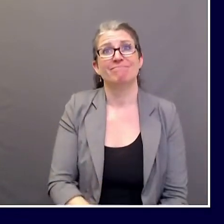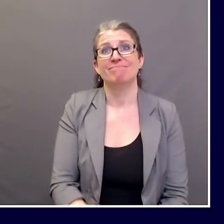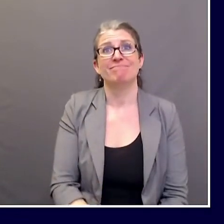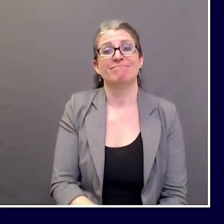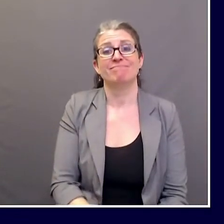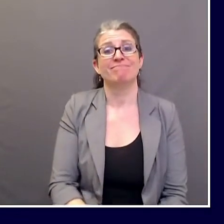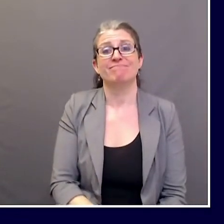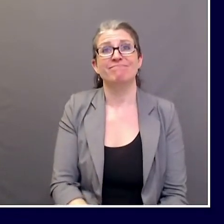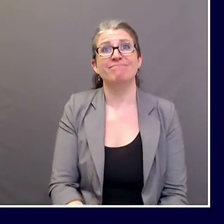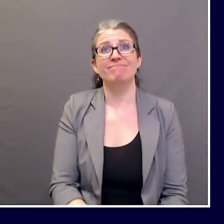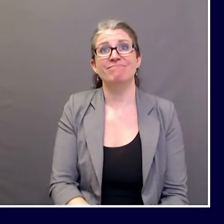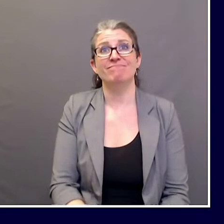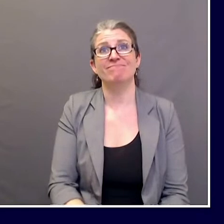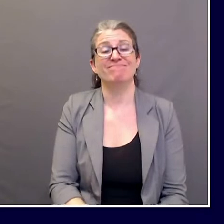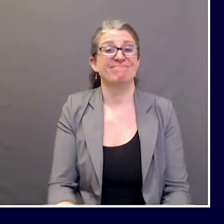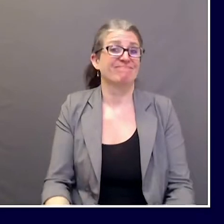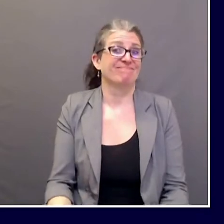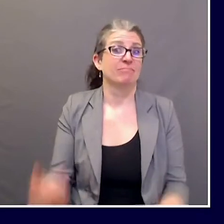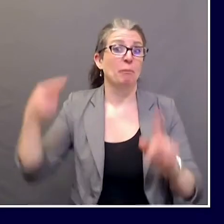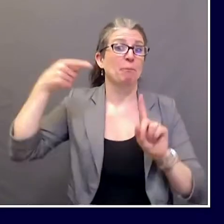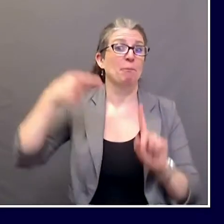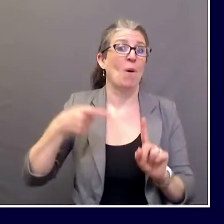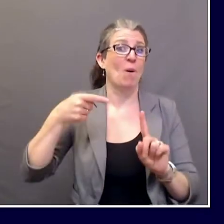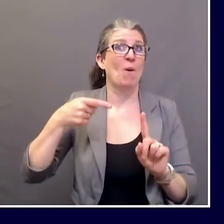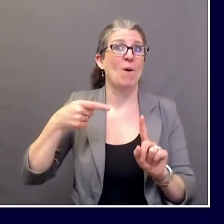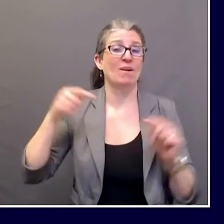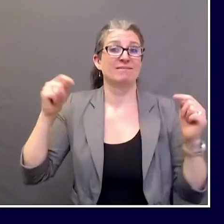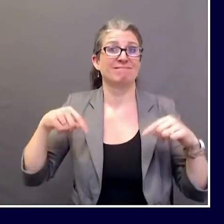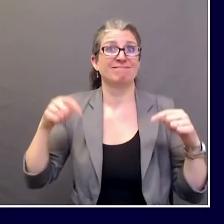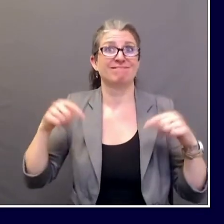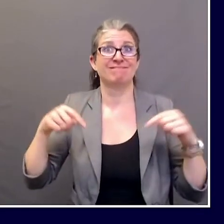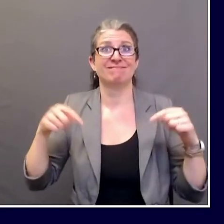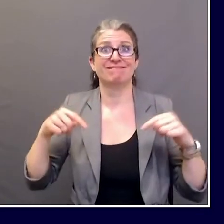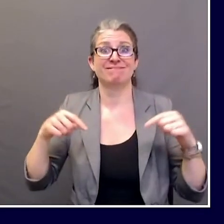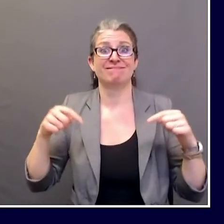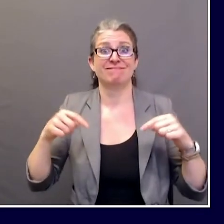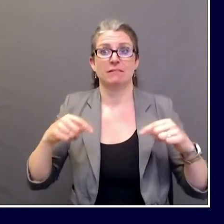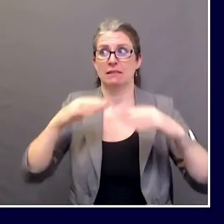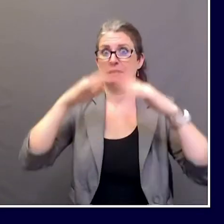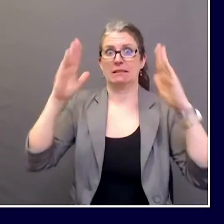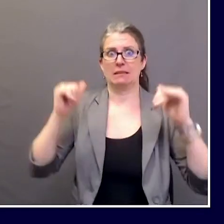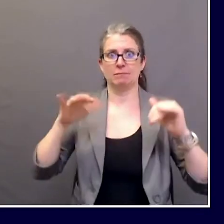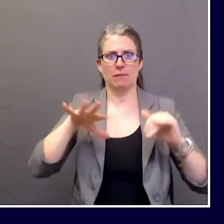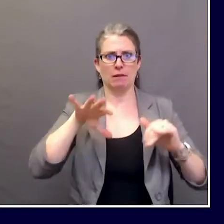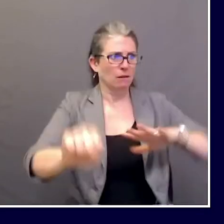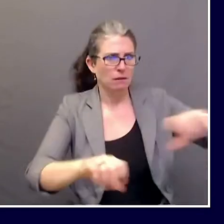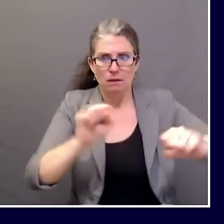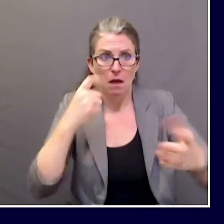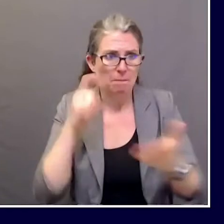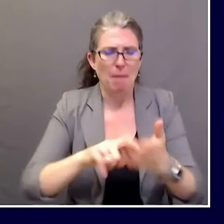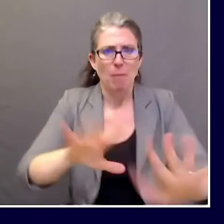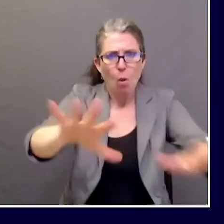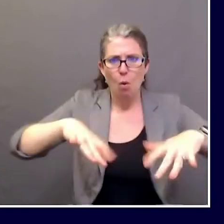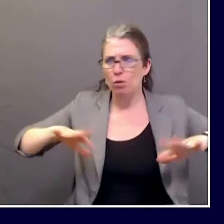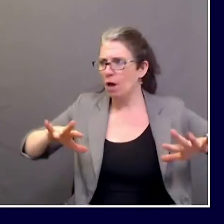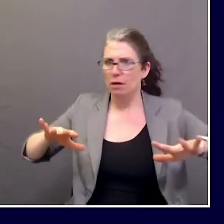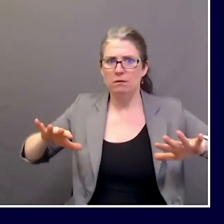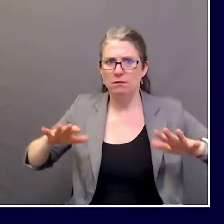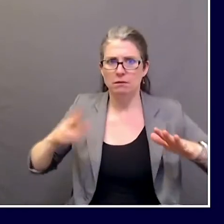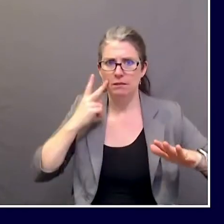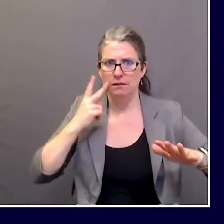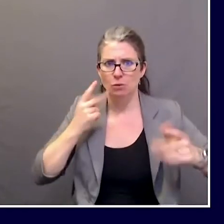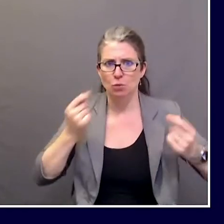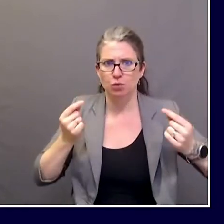across the country right now in real time. But the fact is, the FDA and CDC are doing this for every single drug on the